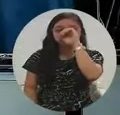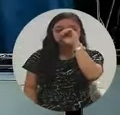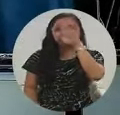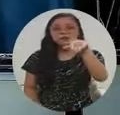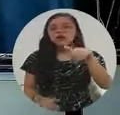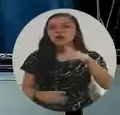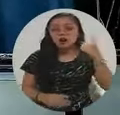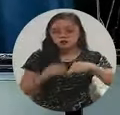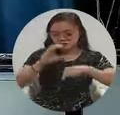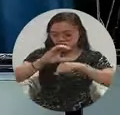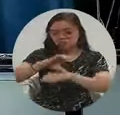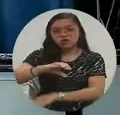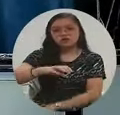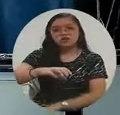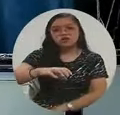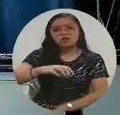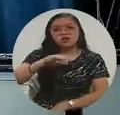succeeding.